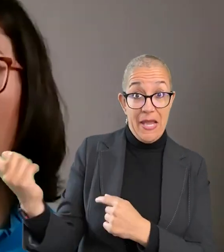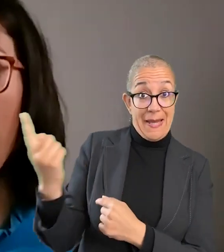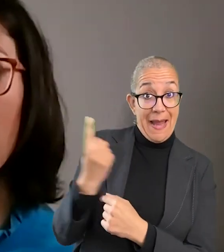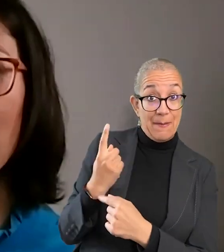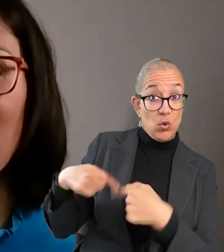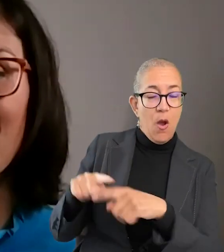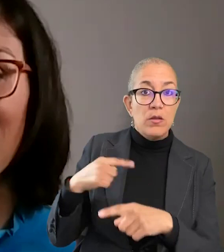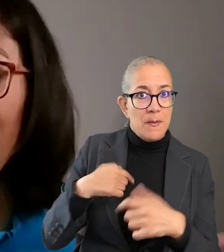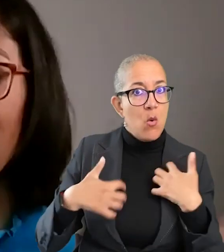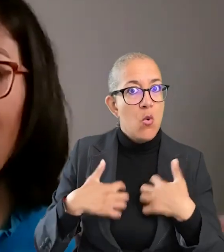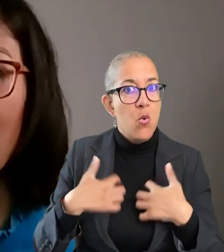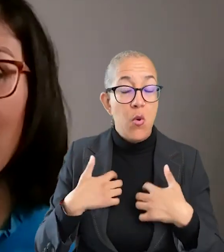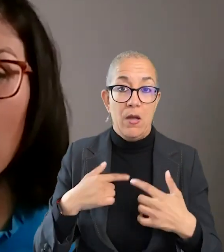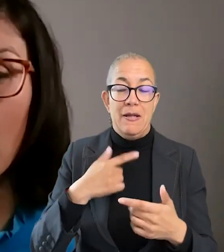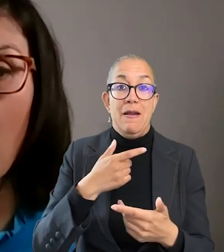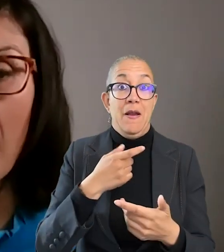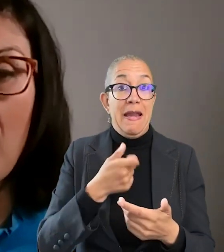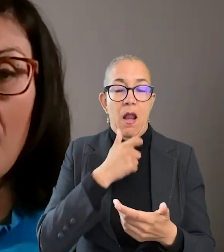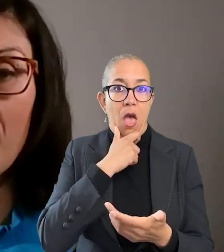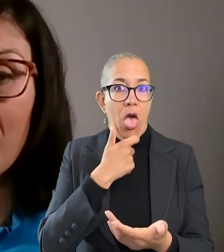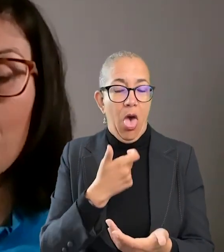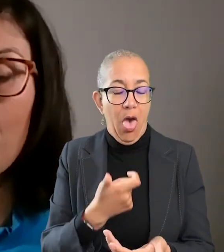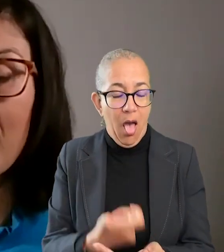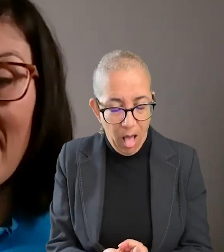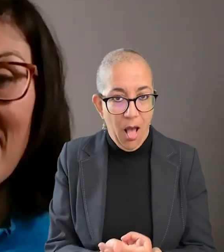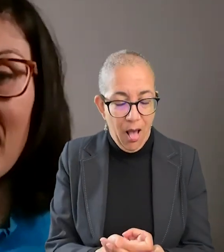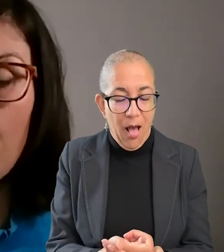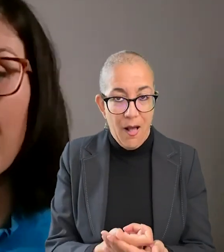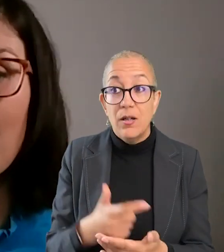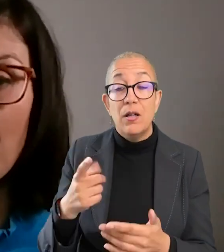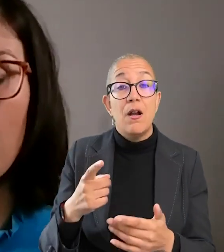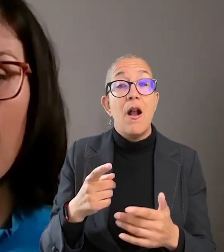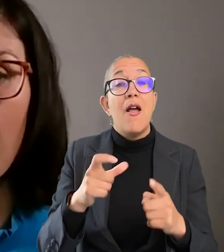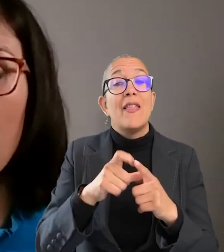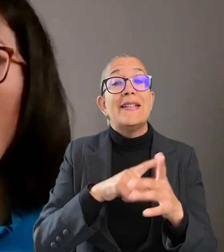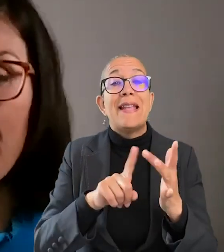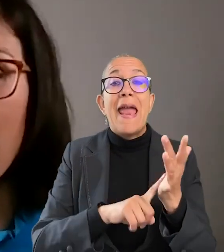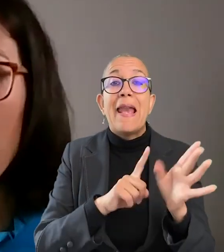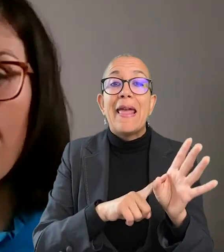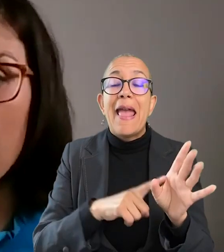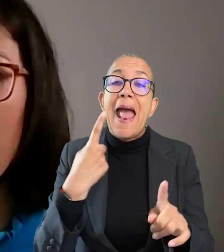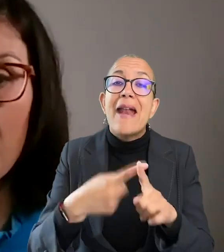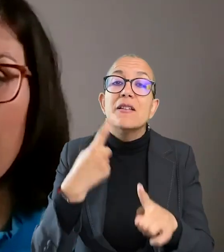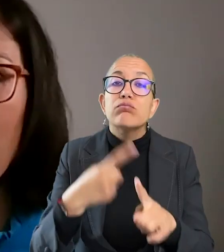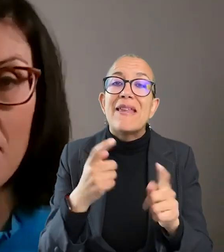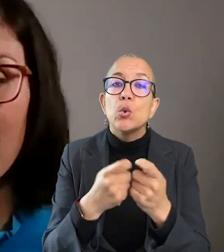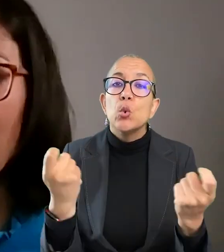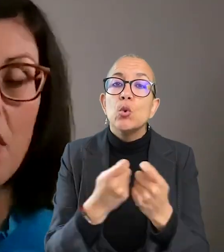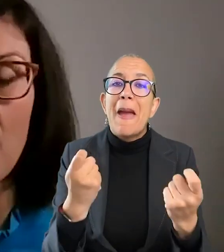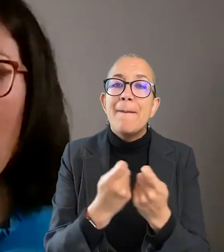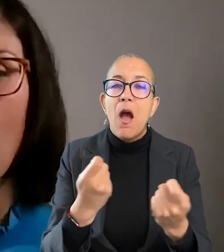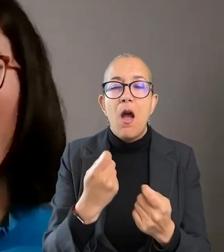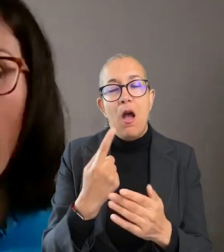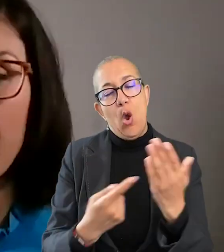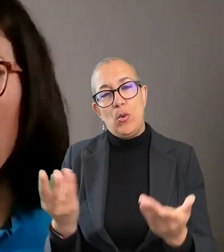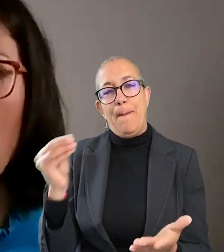is the thing I found most interesting. I nearly fell off my chair, I'm not going to lie. The Daily Express newspaper, normally known for only including me because I'm